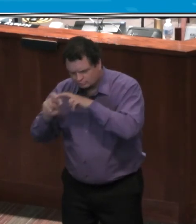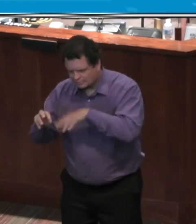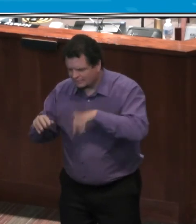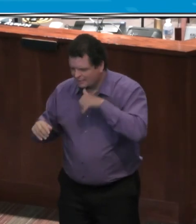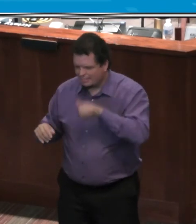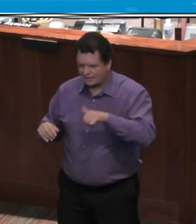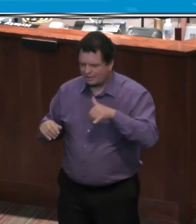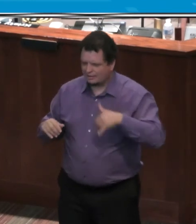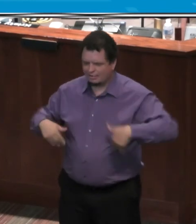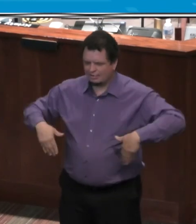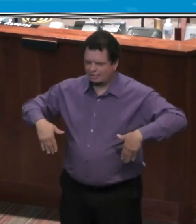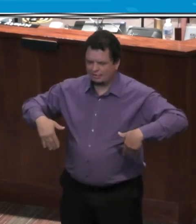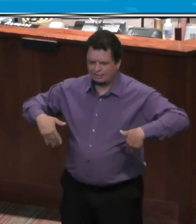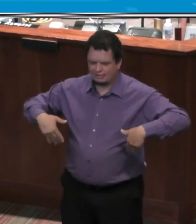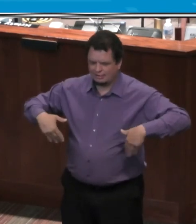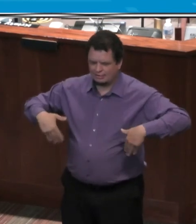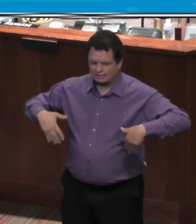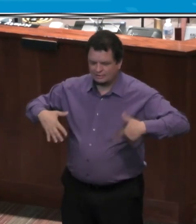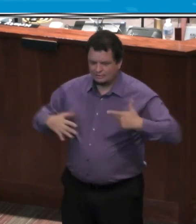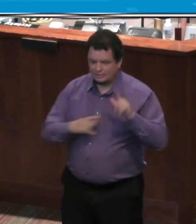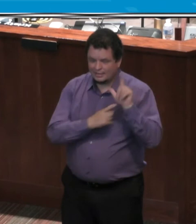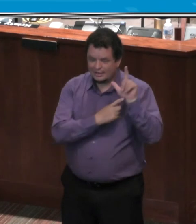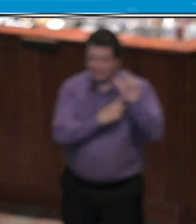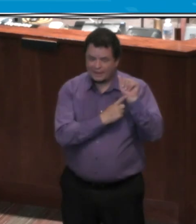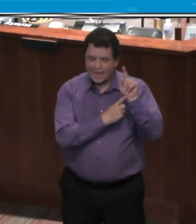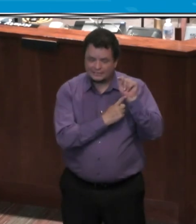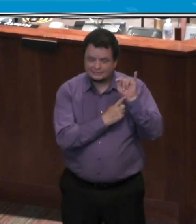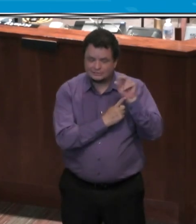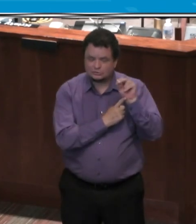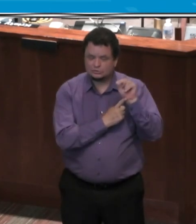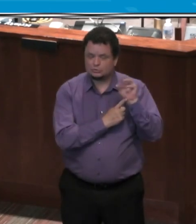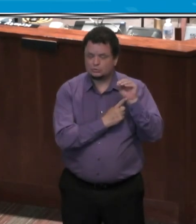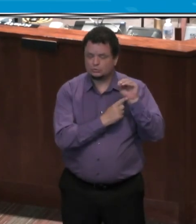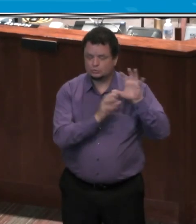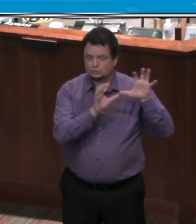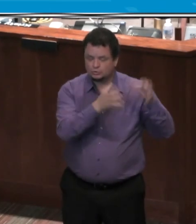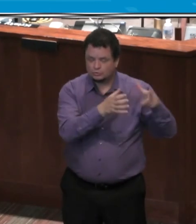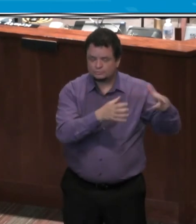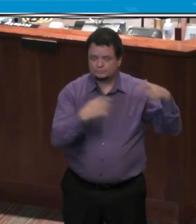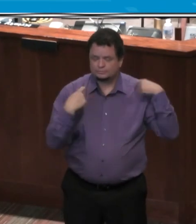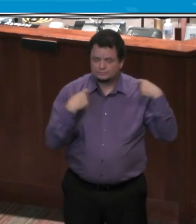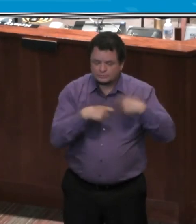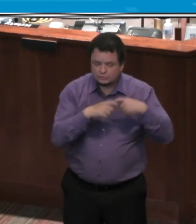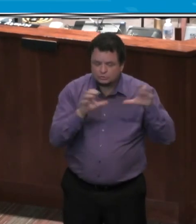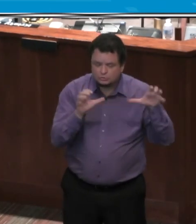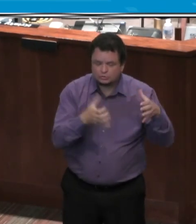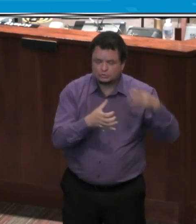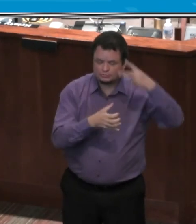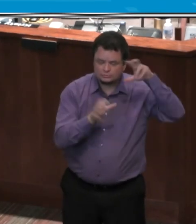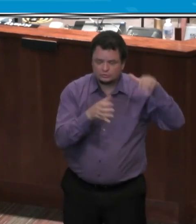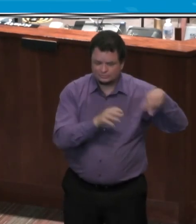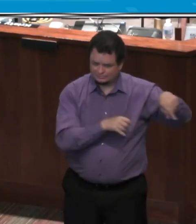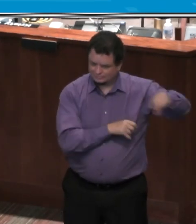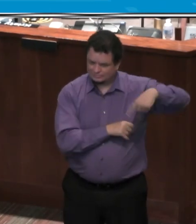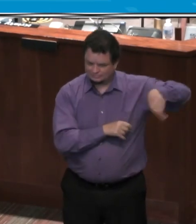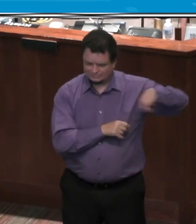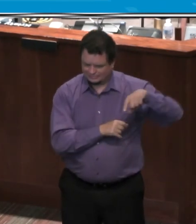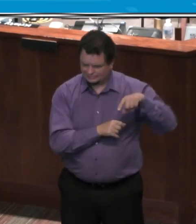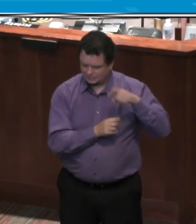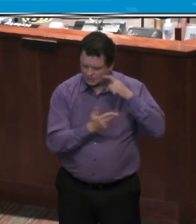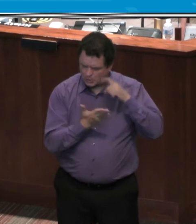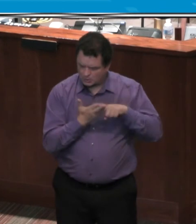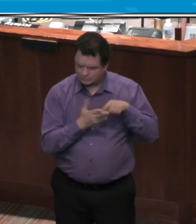to, there were numerous undocumented individuals that were not comfortable coming to traditional health services